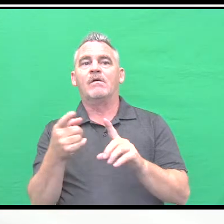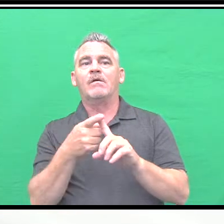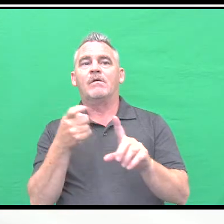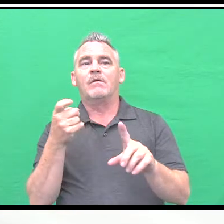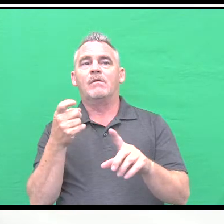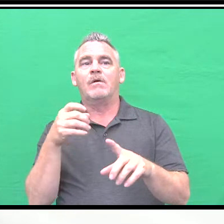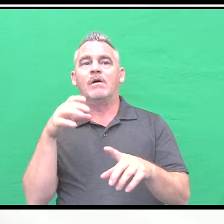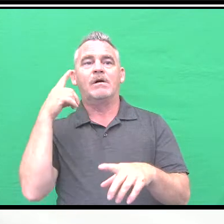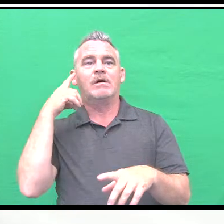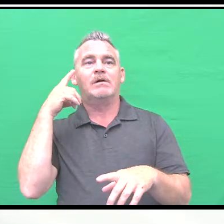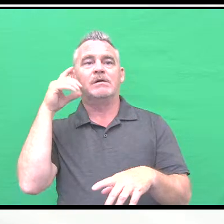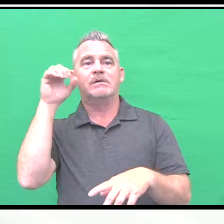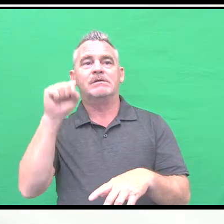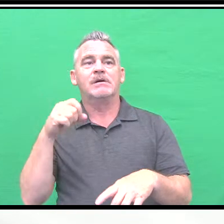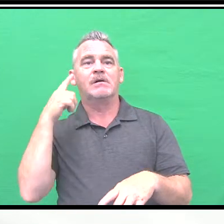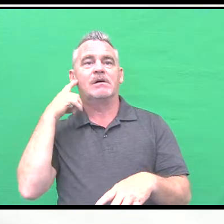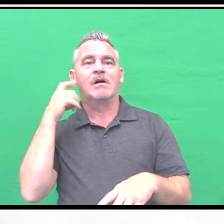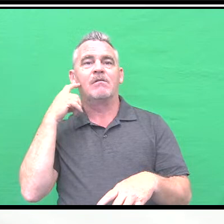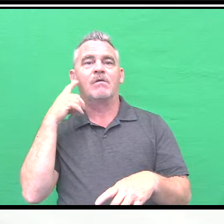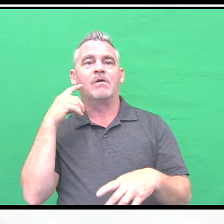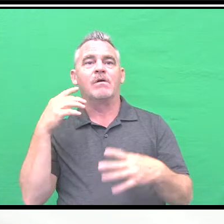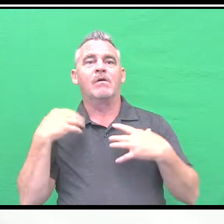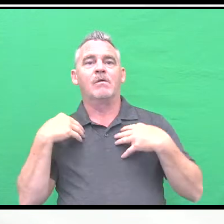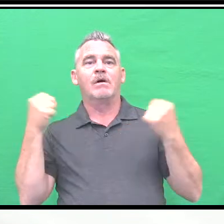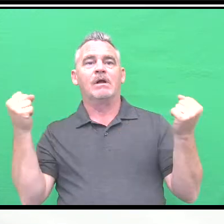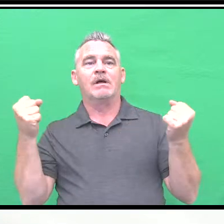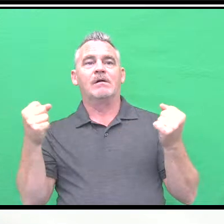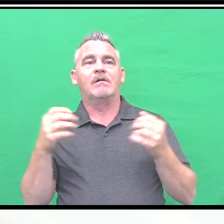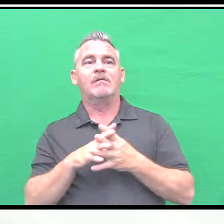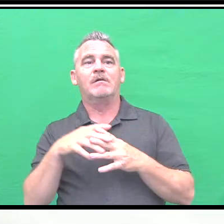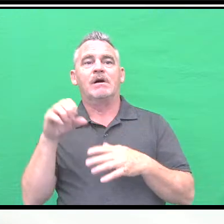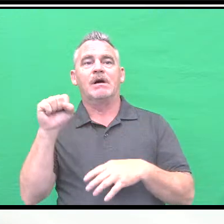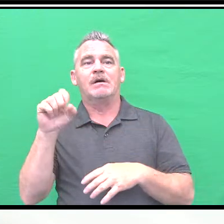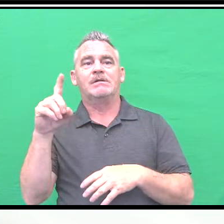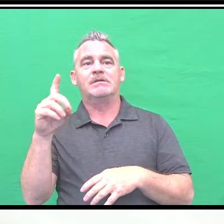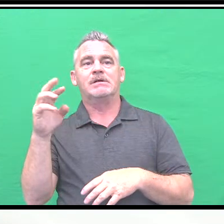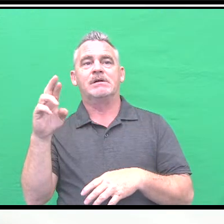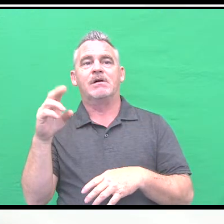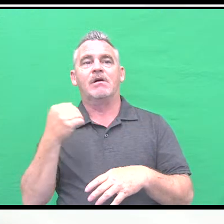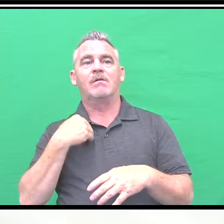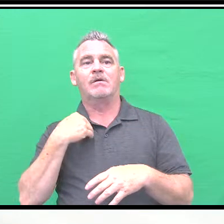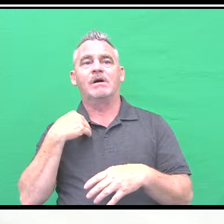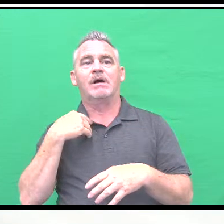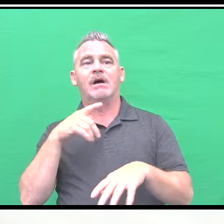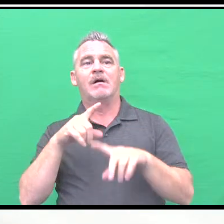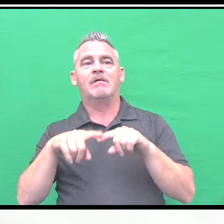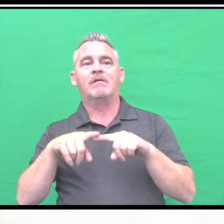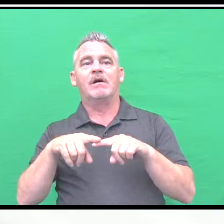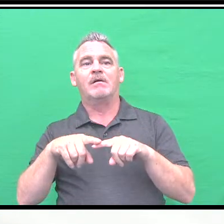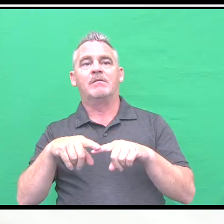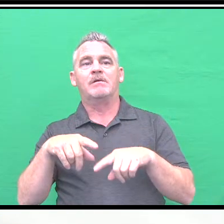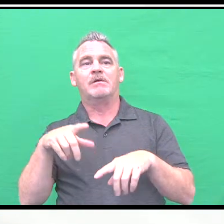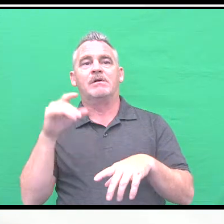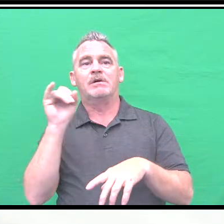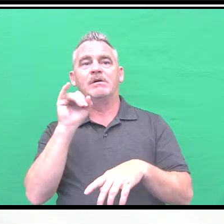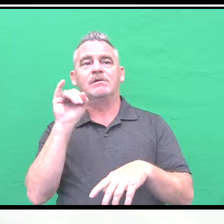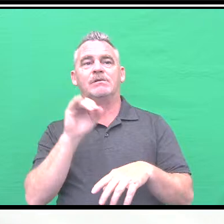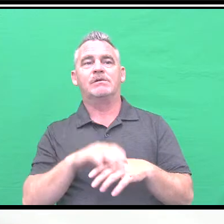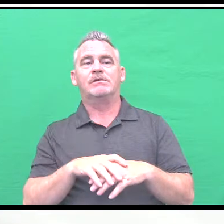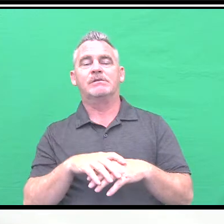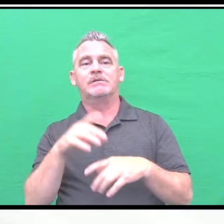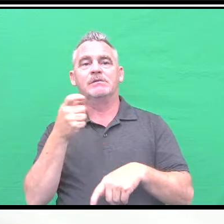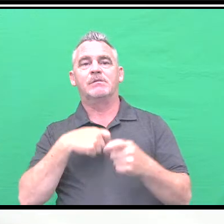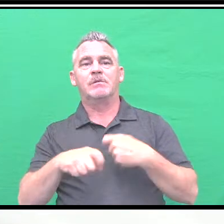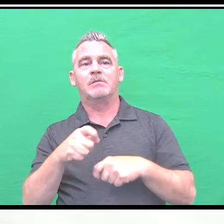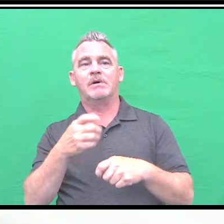our Joint Powers Authority, we have purchased property and liability insurance, and our coverage addresses all replacement costs